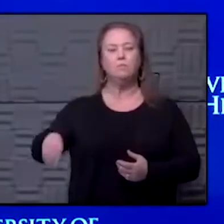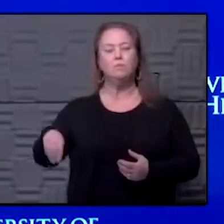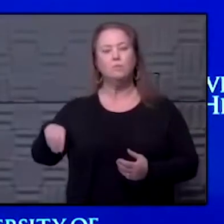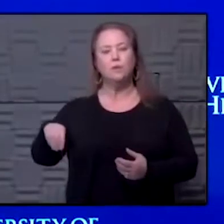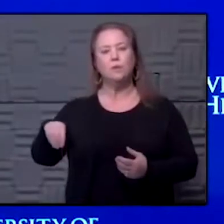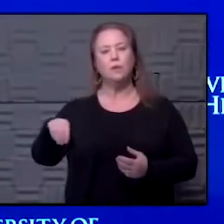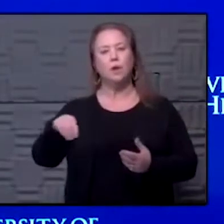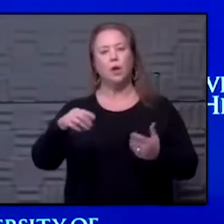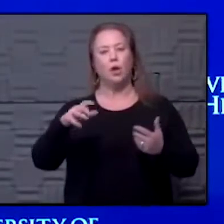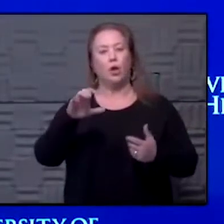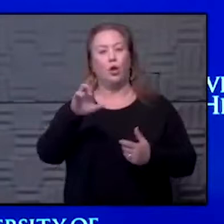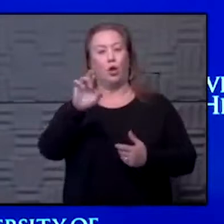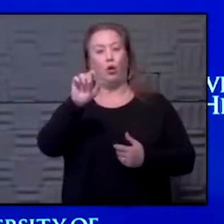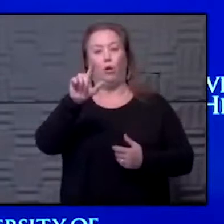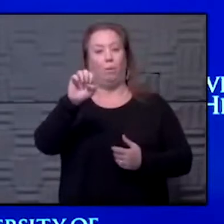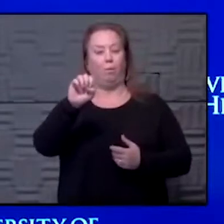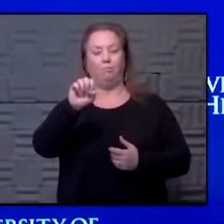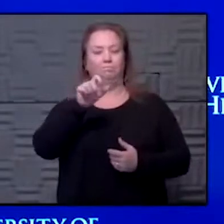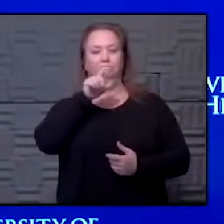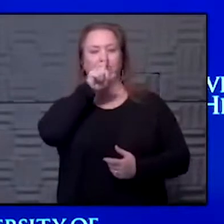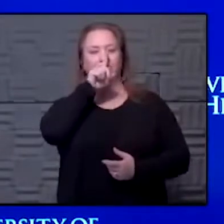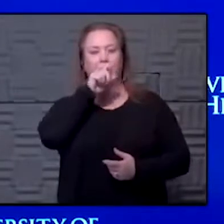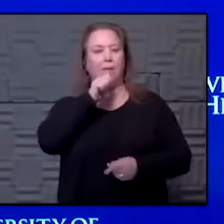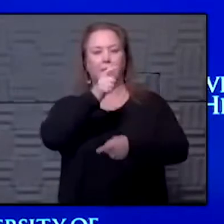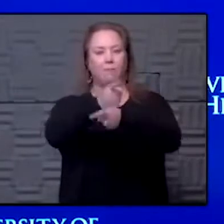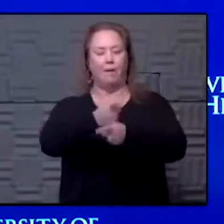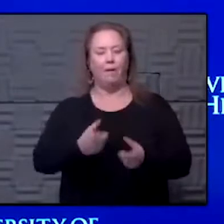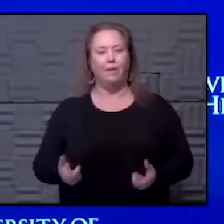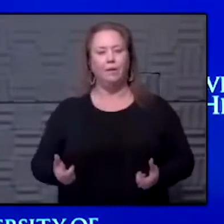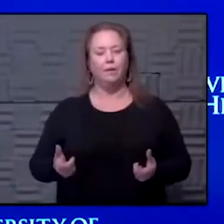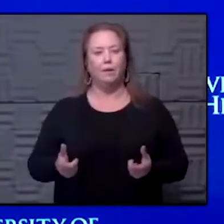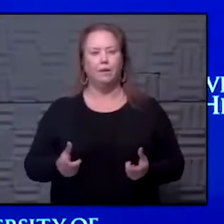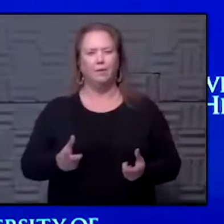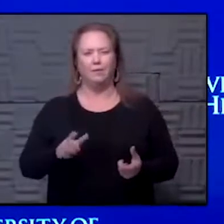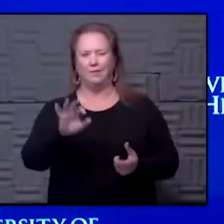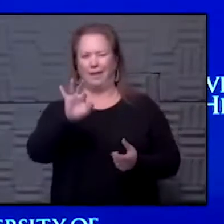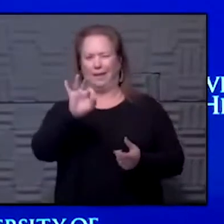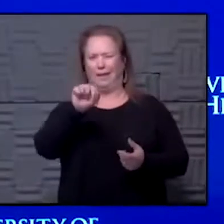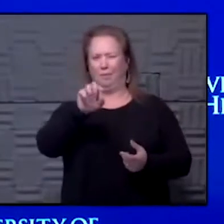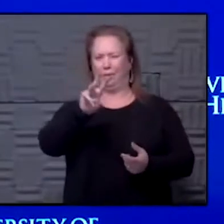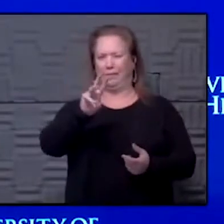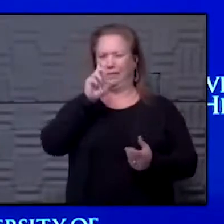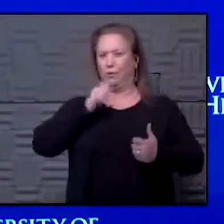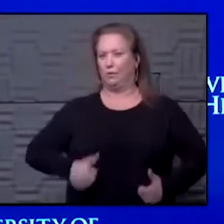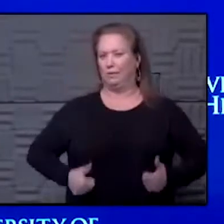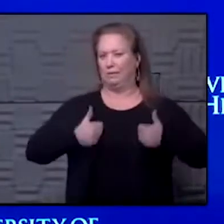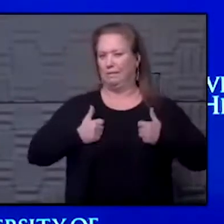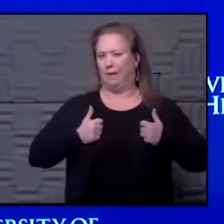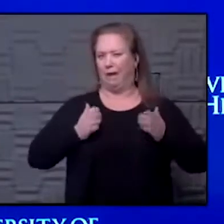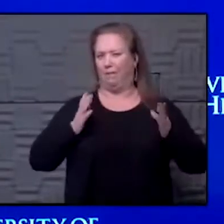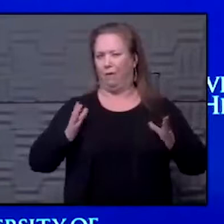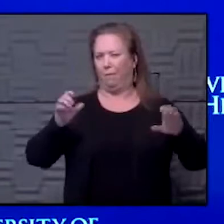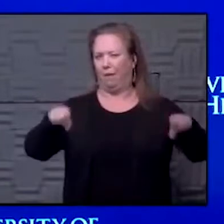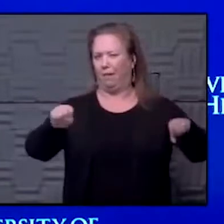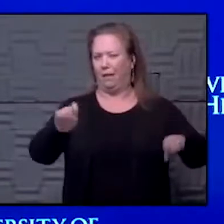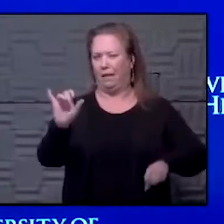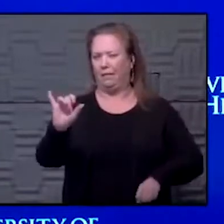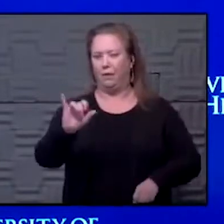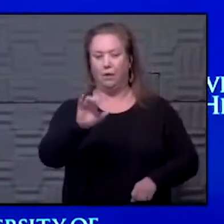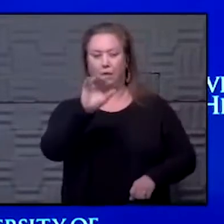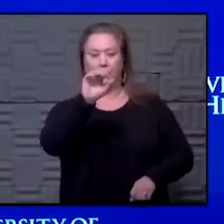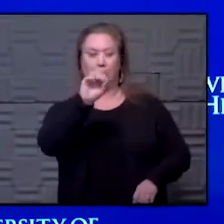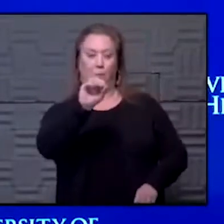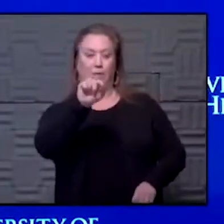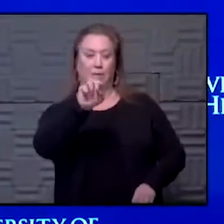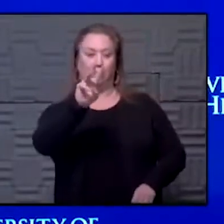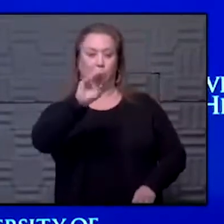99.6% curable is actually not accurate. I think it's, and I'm not even sure it's accurate for survivability. But if you then said, okay,